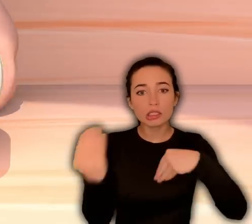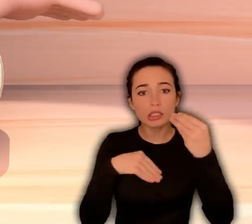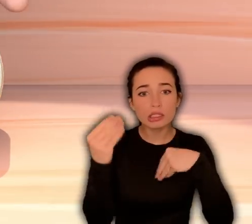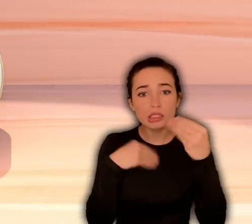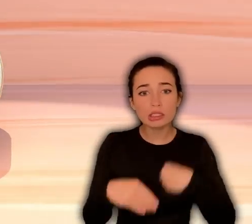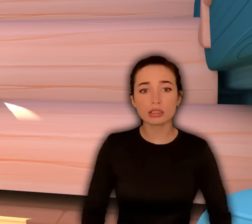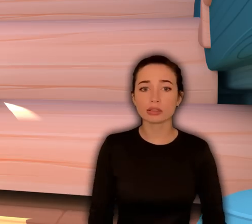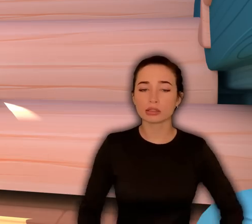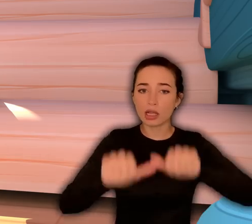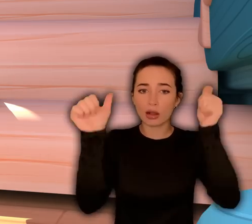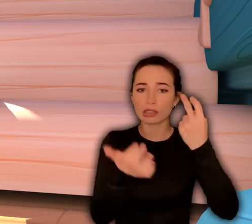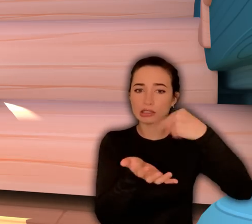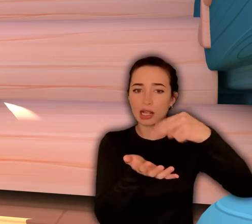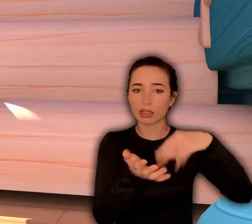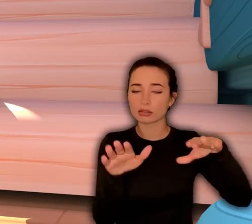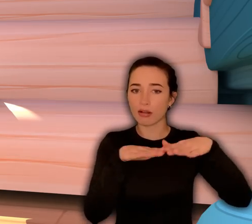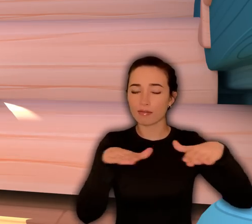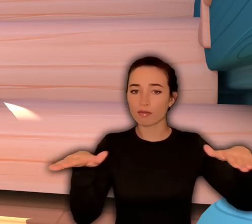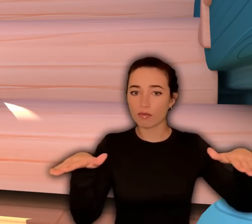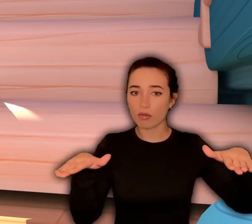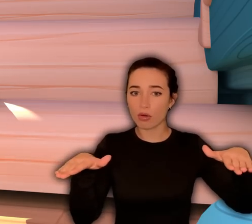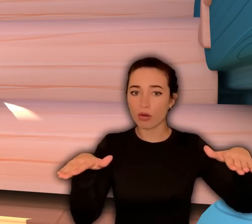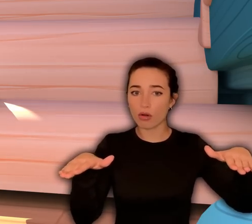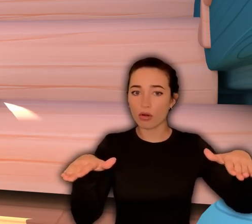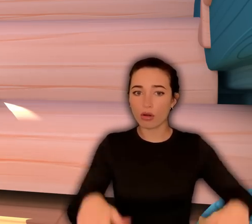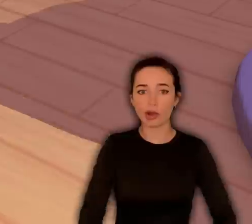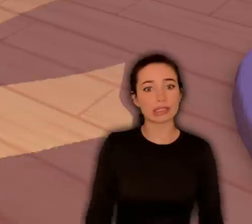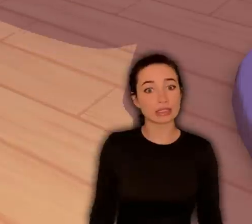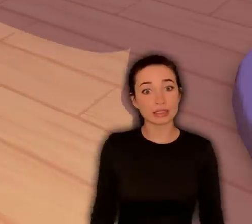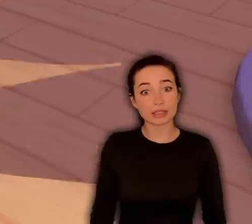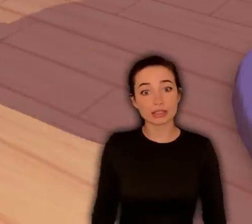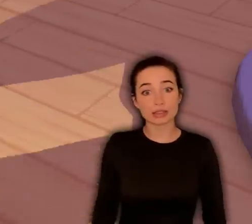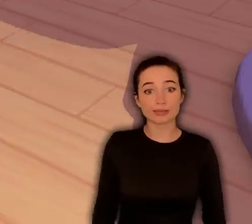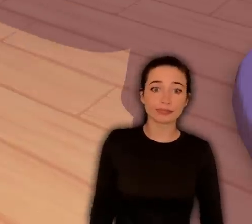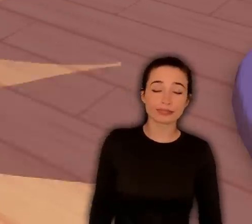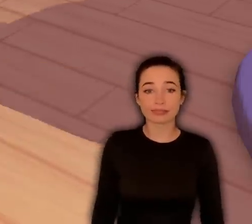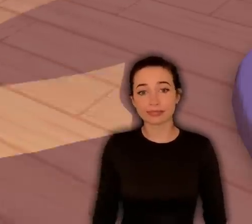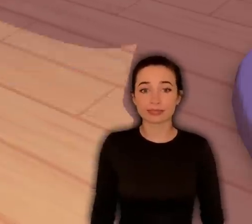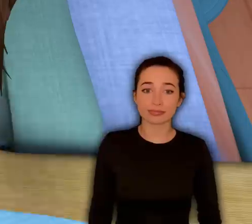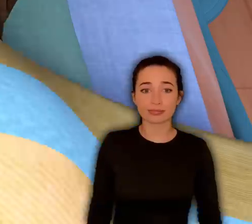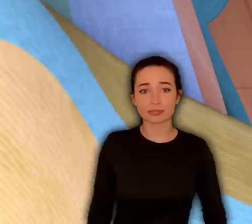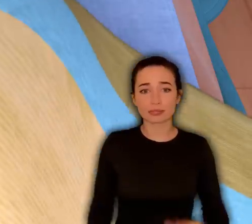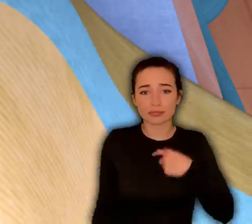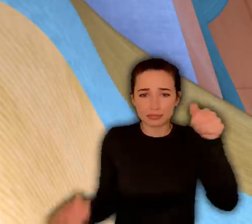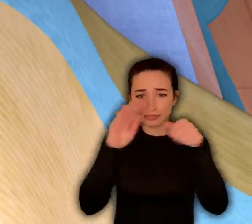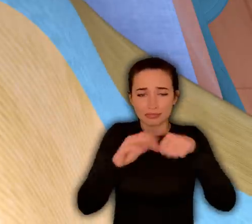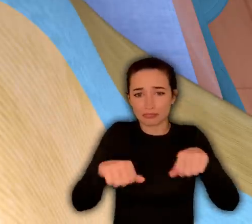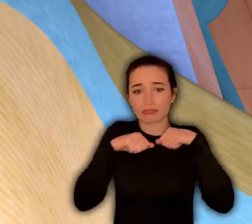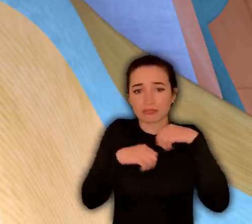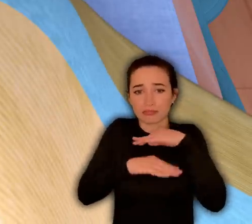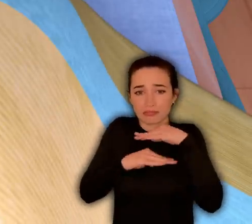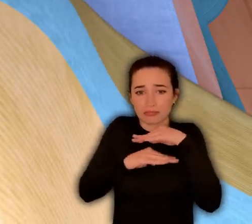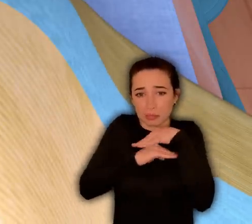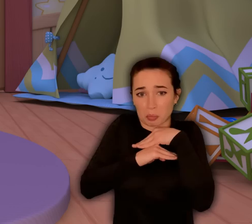pillow it eats Shadows are dancing on the floor I